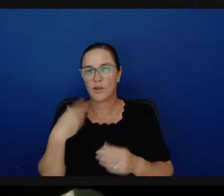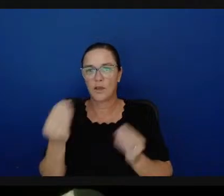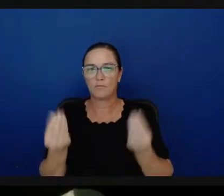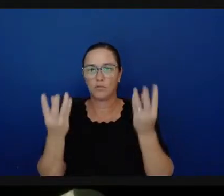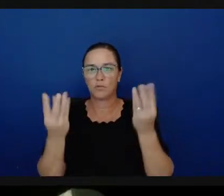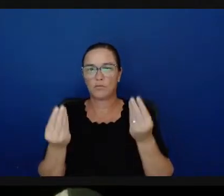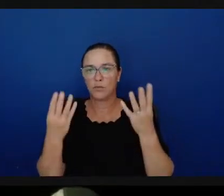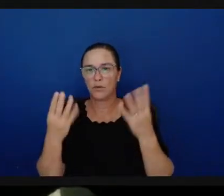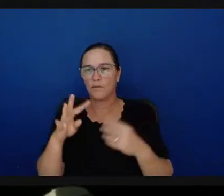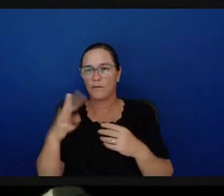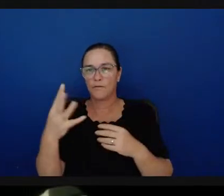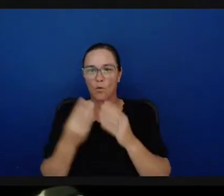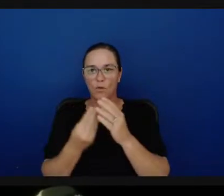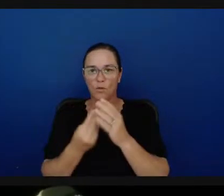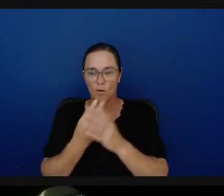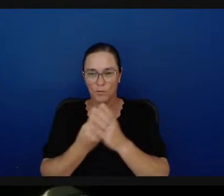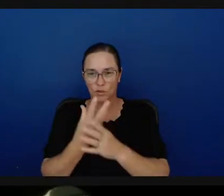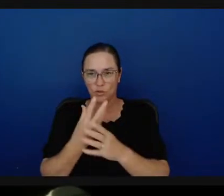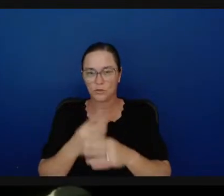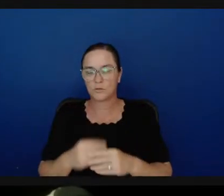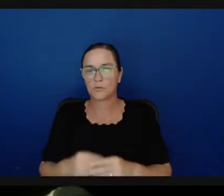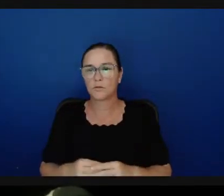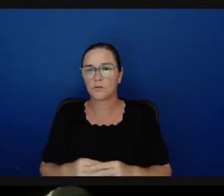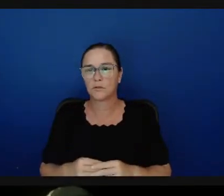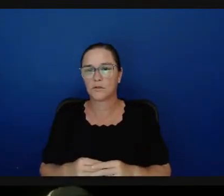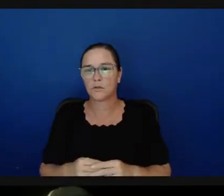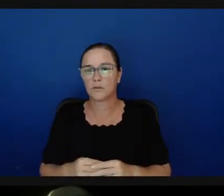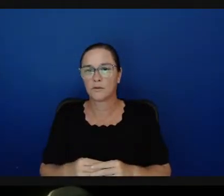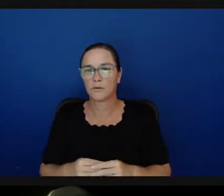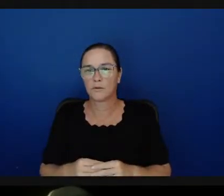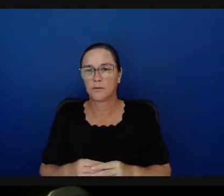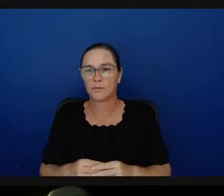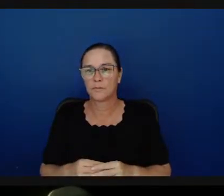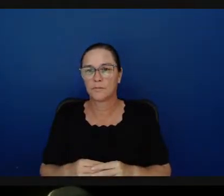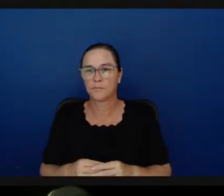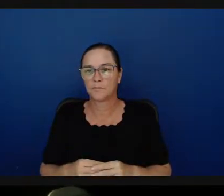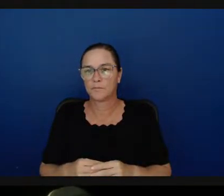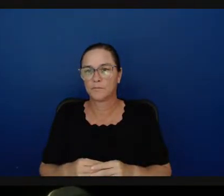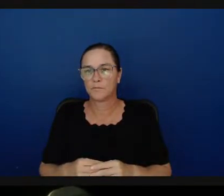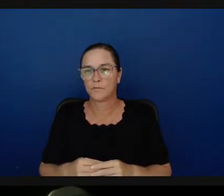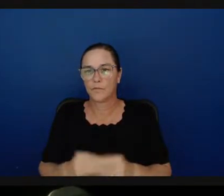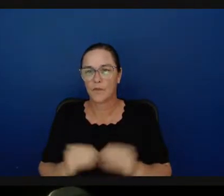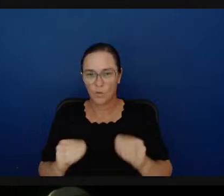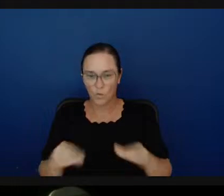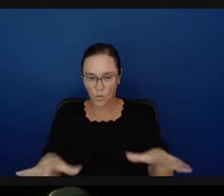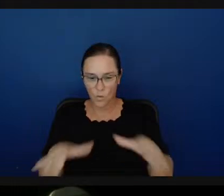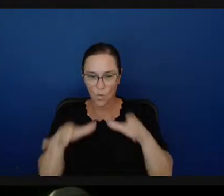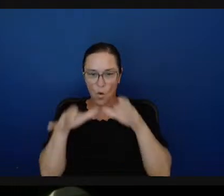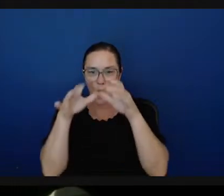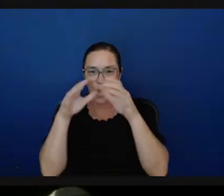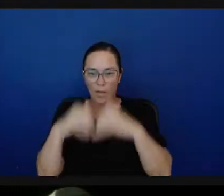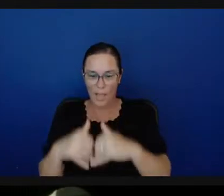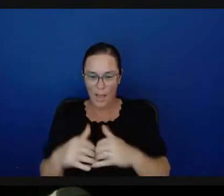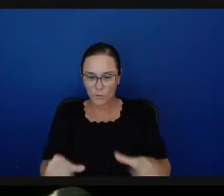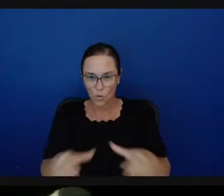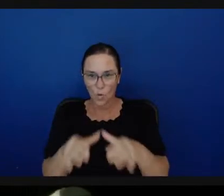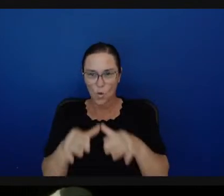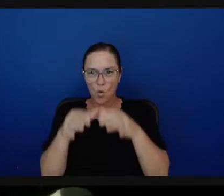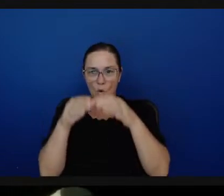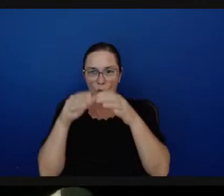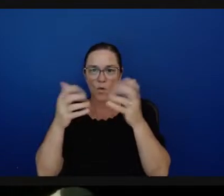4. And if you look closely, you can see these cones growing and collapsing themselves all through here, and bits